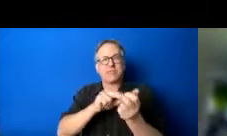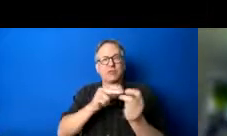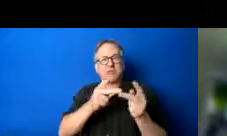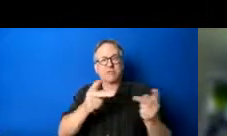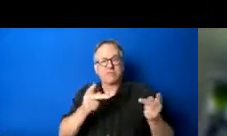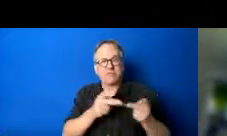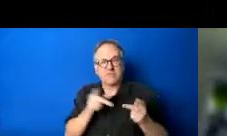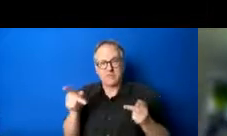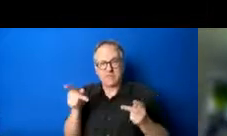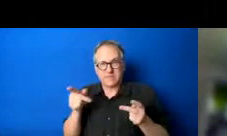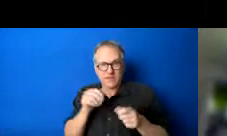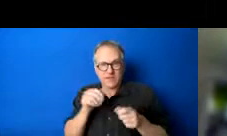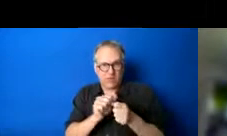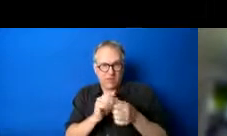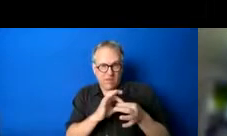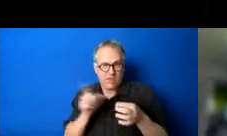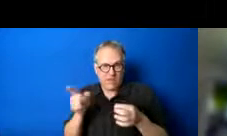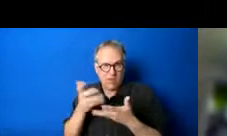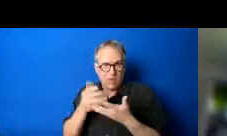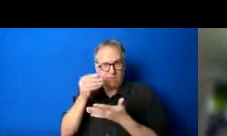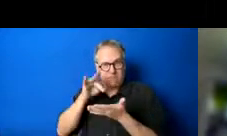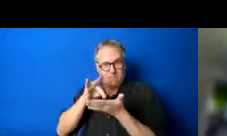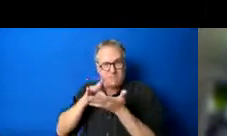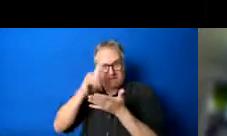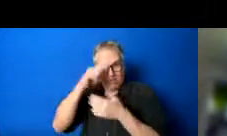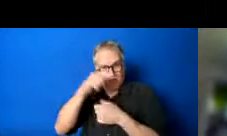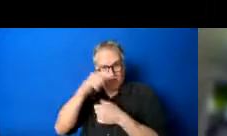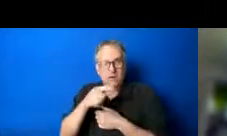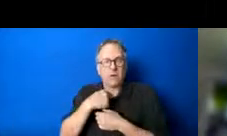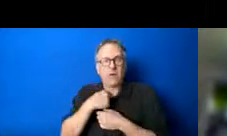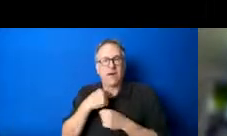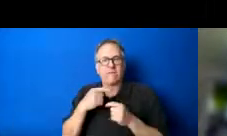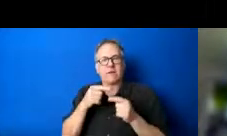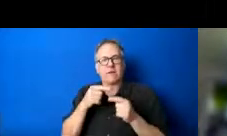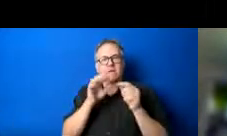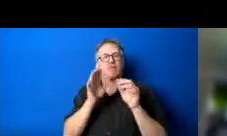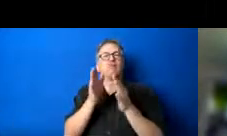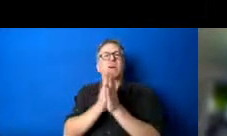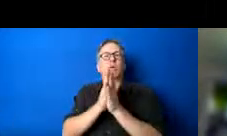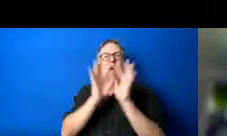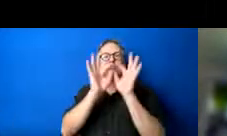in obtaining therapeutics, there's a direct link to our request form right here.